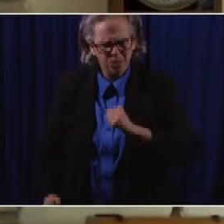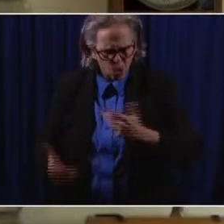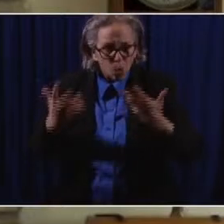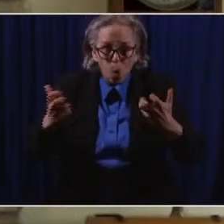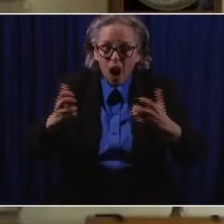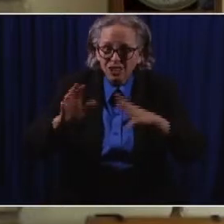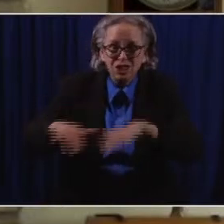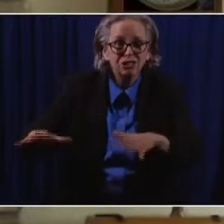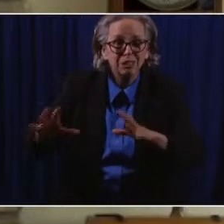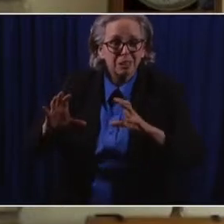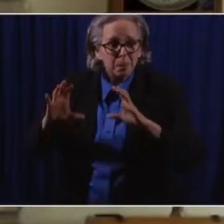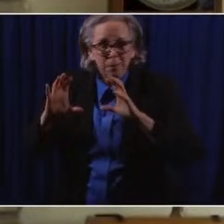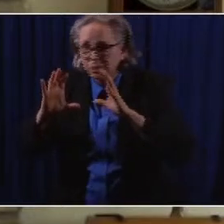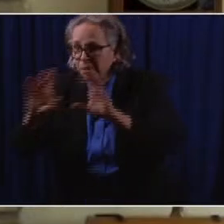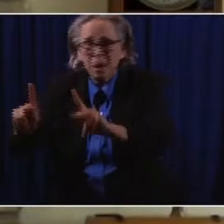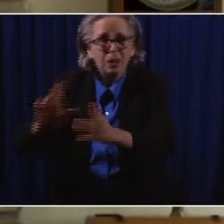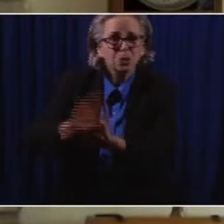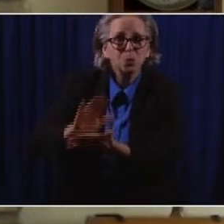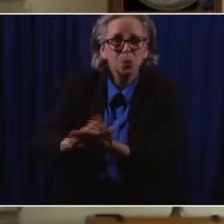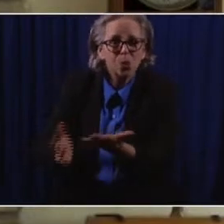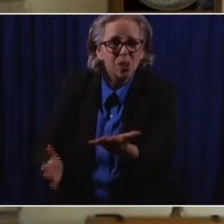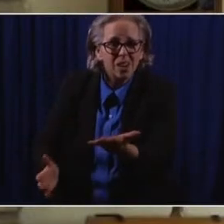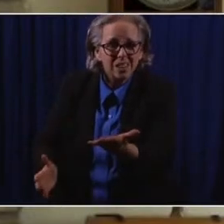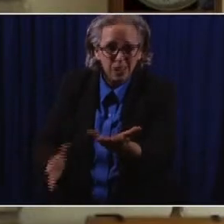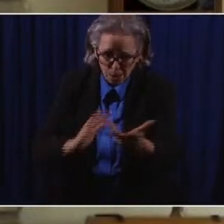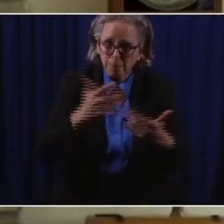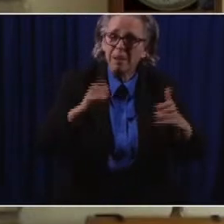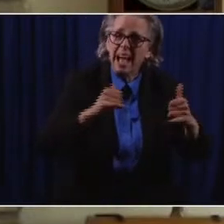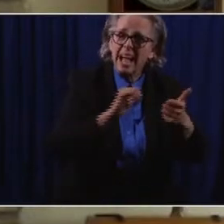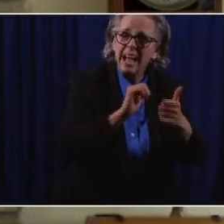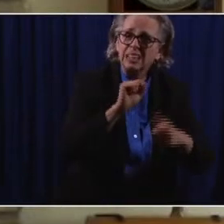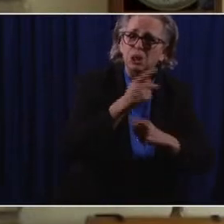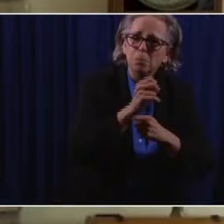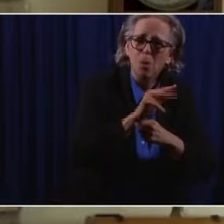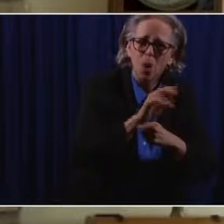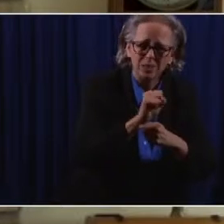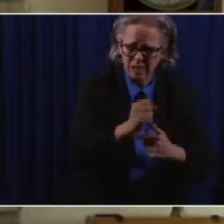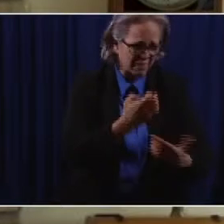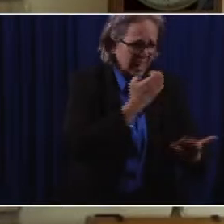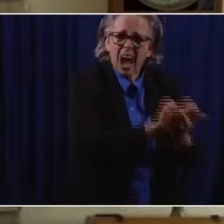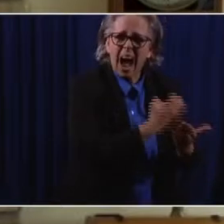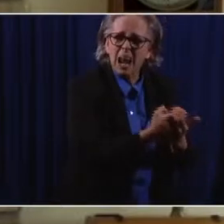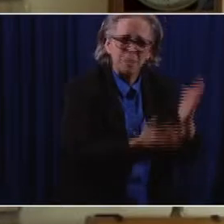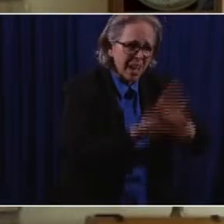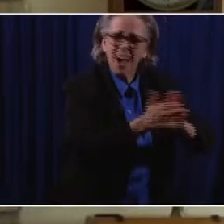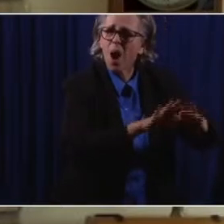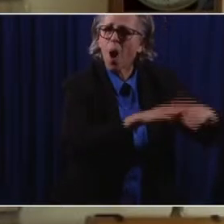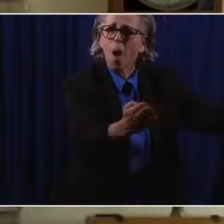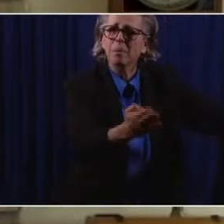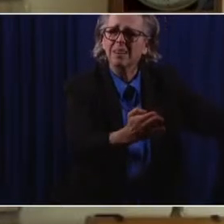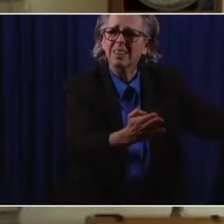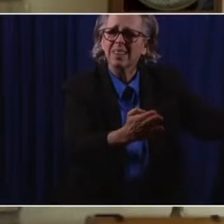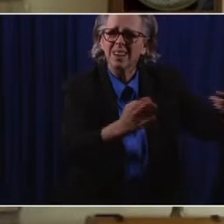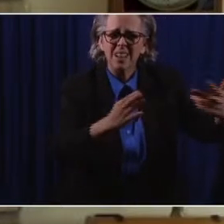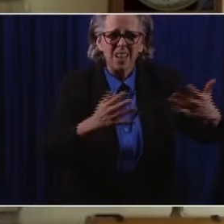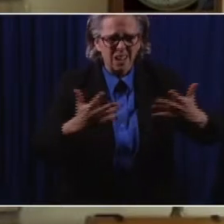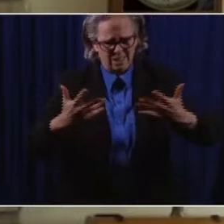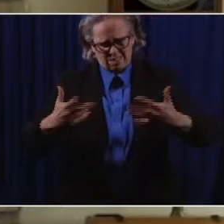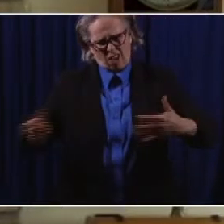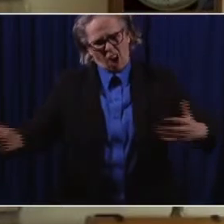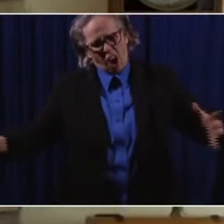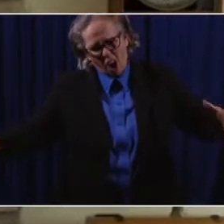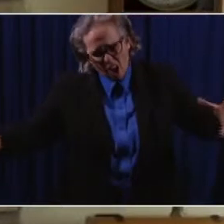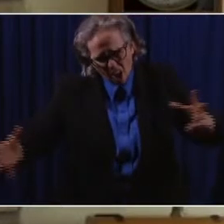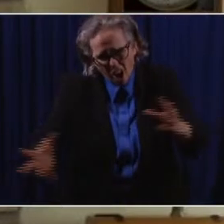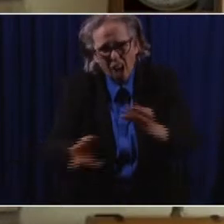sports, we'll keep our economy moving forward, and all of this together, working together, all of us, will allow us